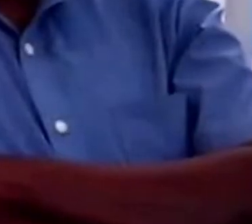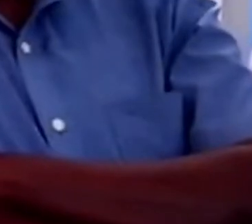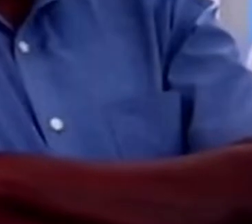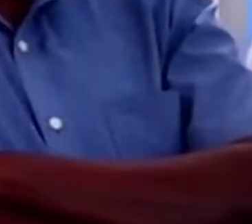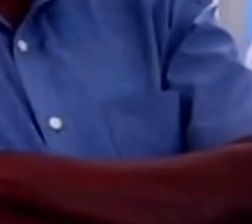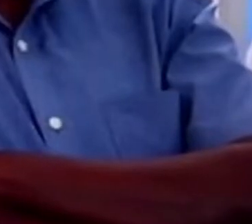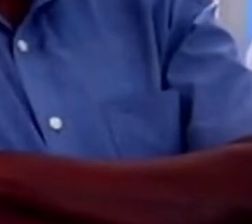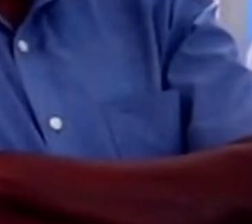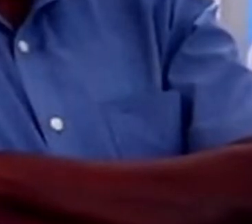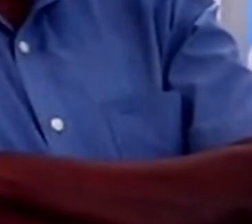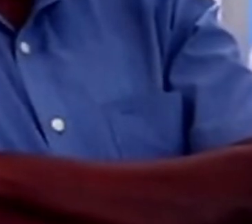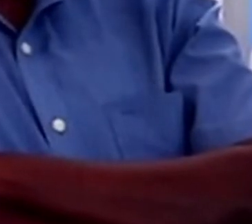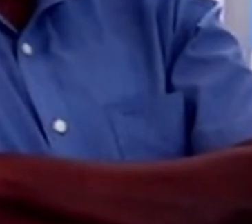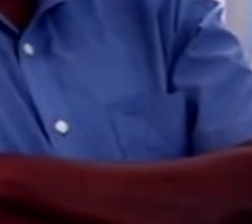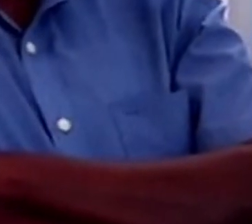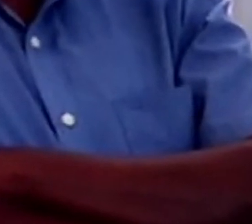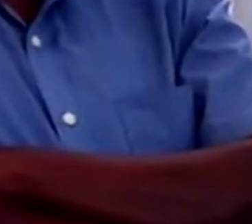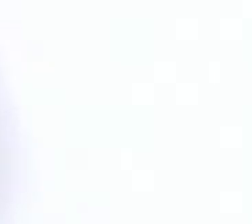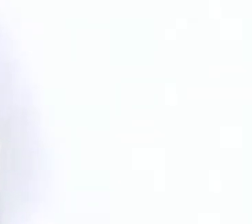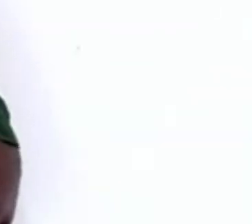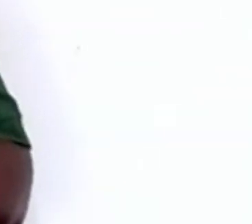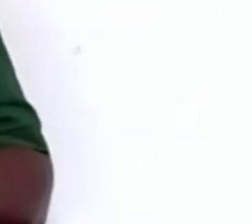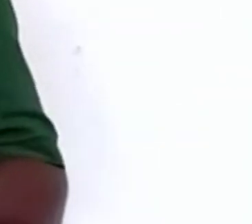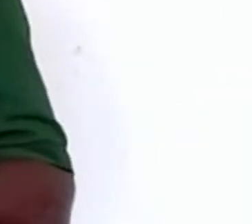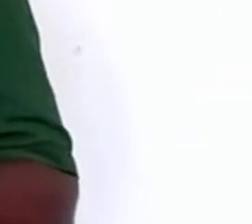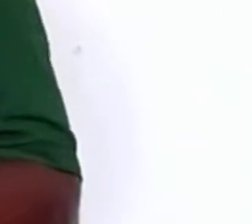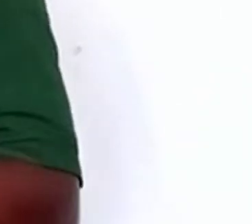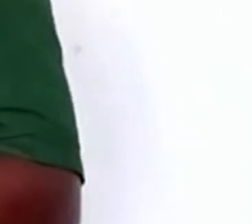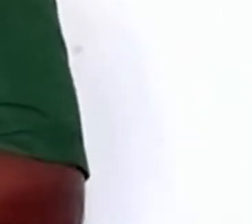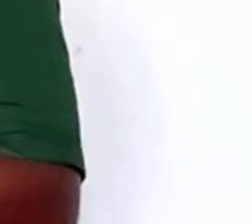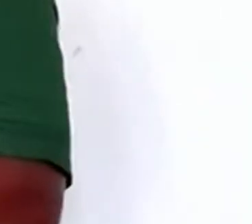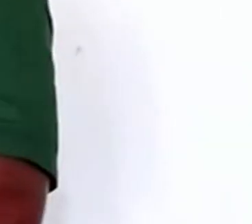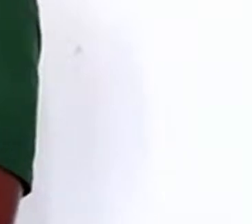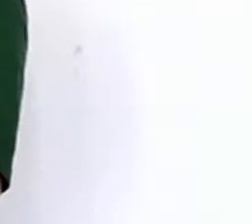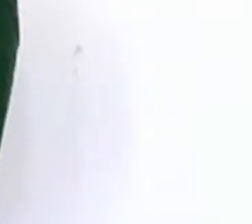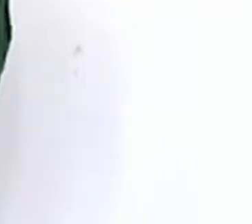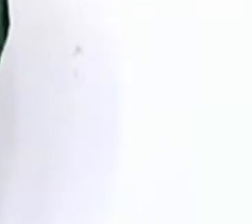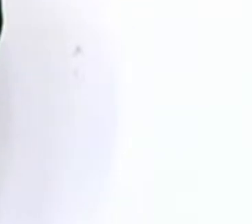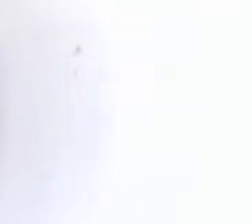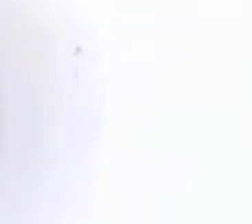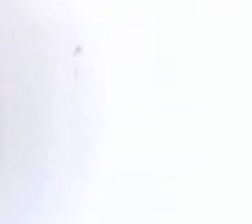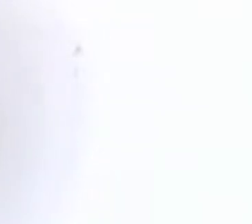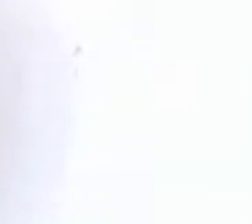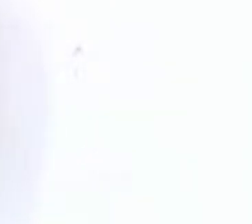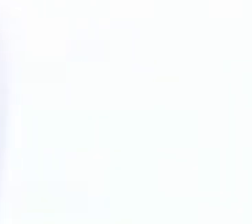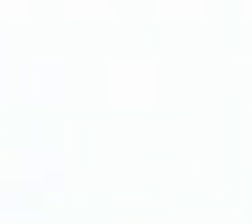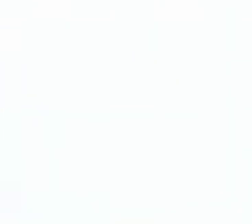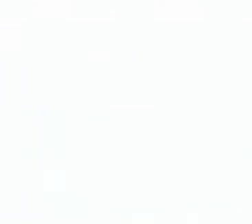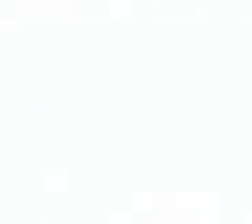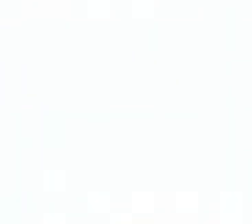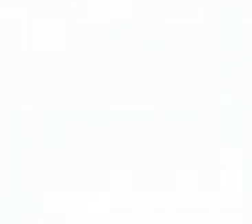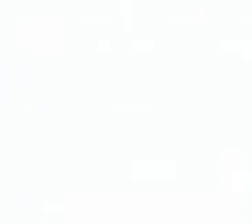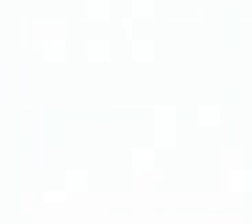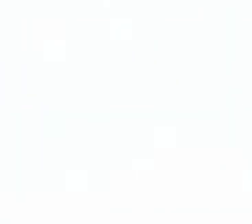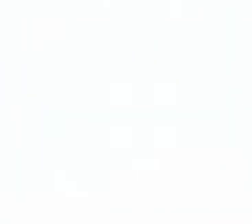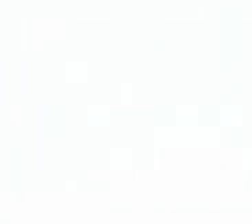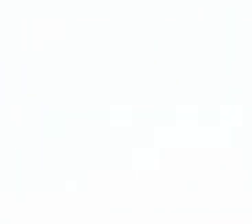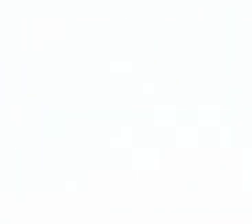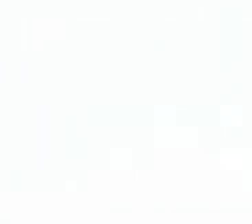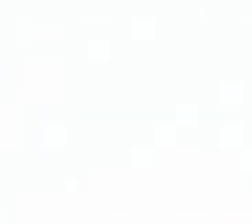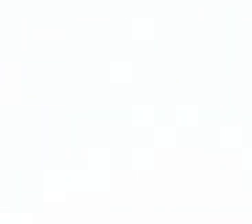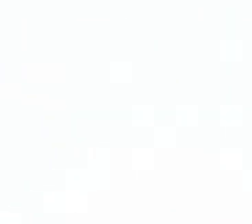and going now in an innovative phase. I call it innovative because WWF is simply